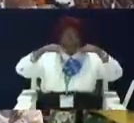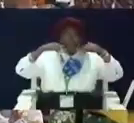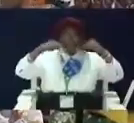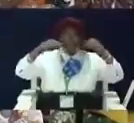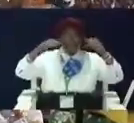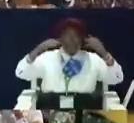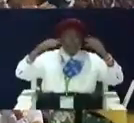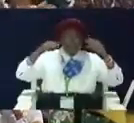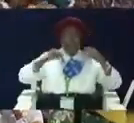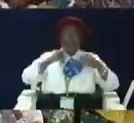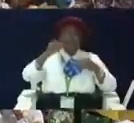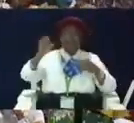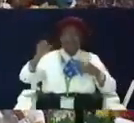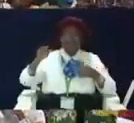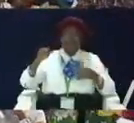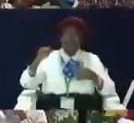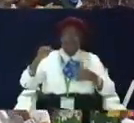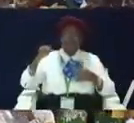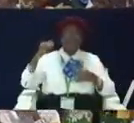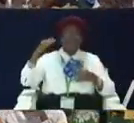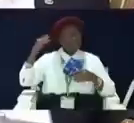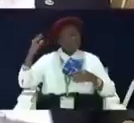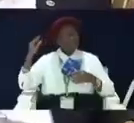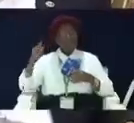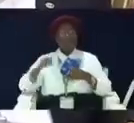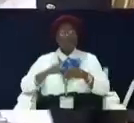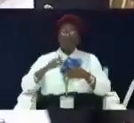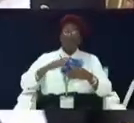Ẹ̀rín rẹ̀ ó bẹ̀rẹ̀ báyìí.